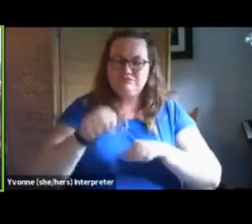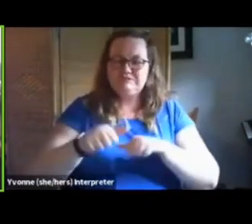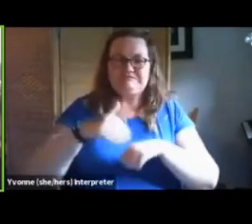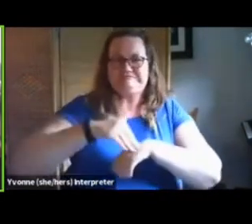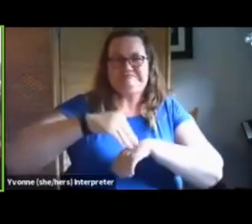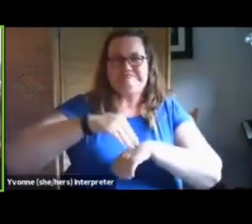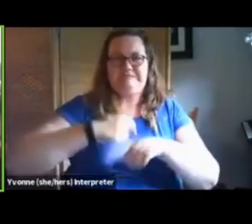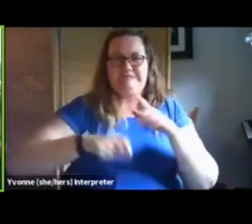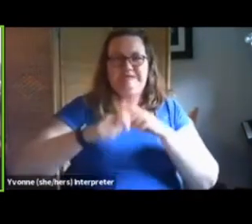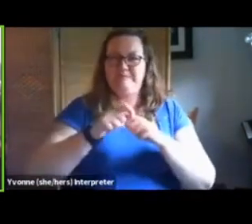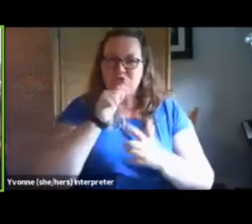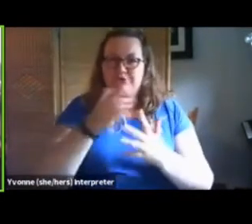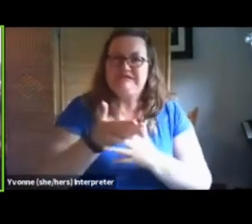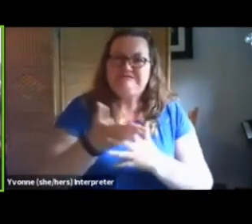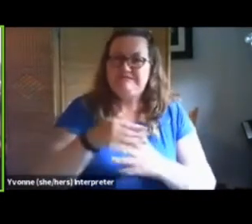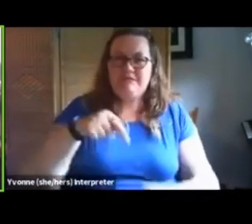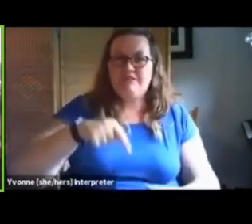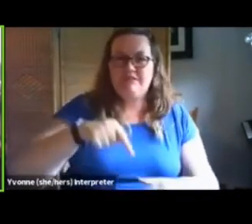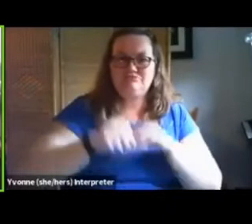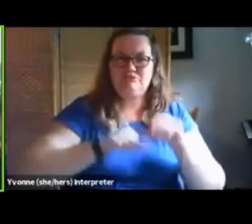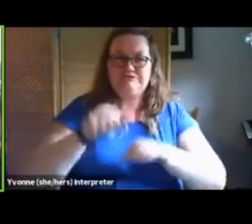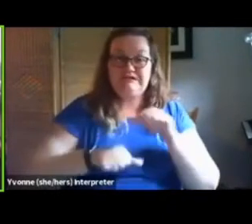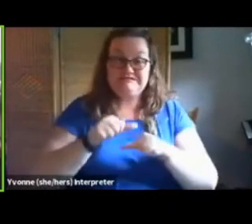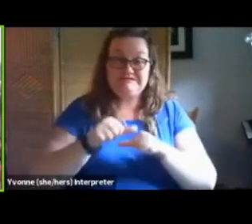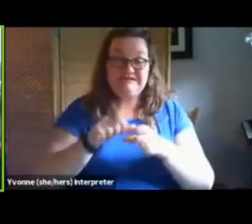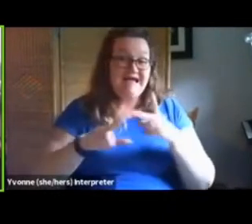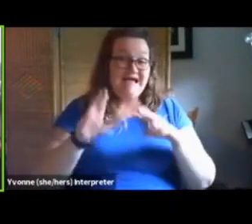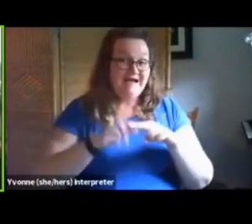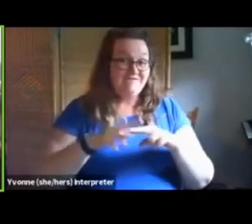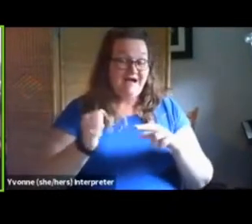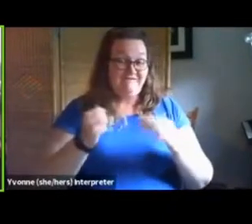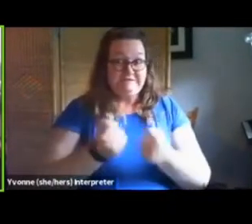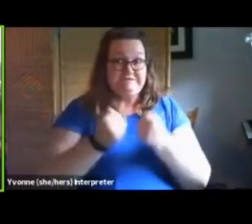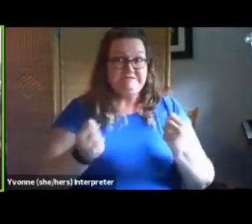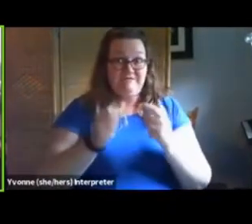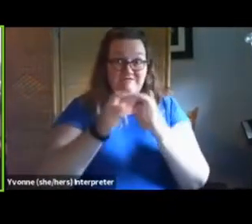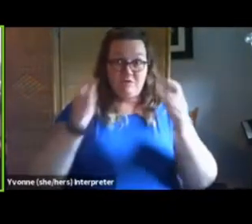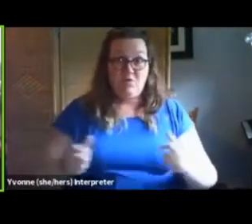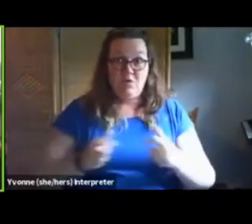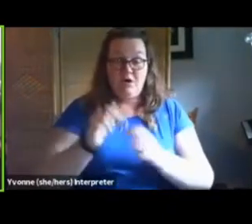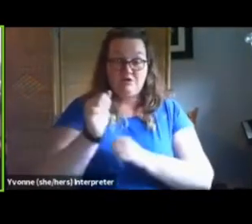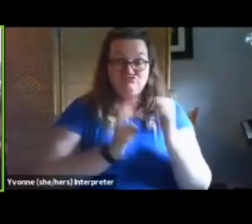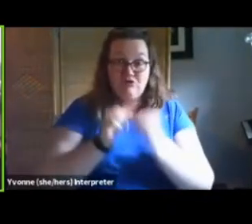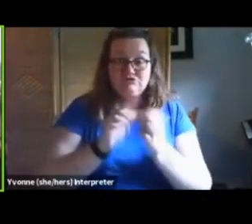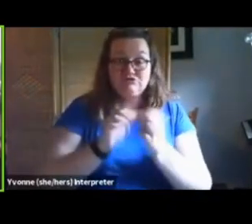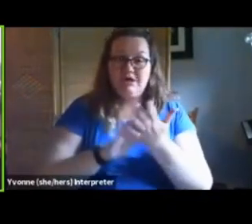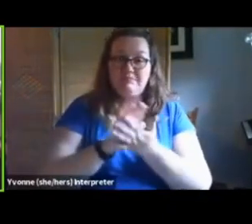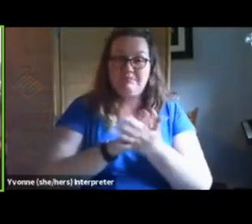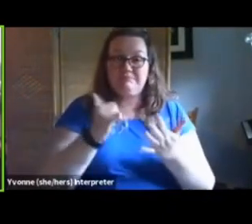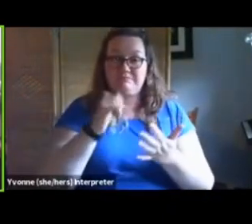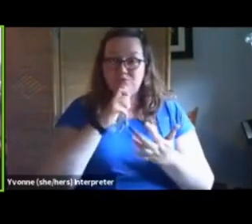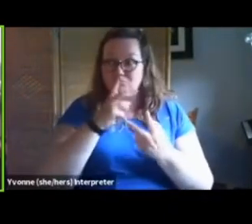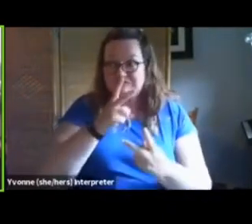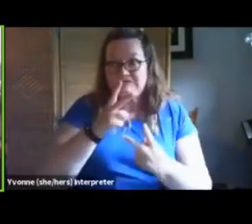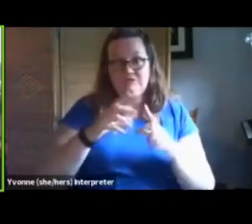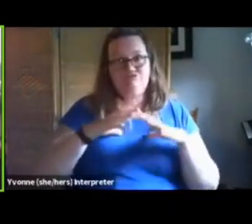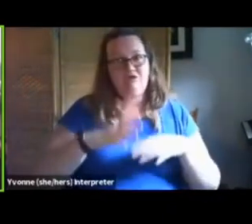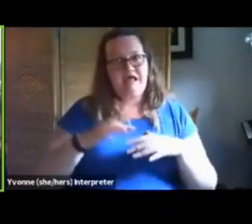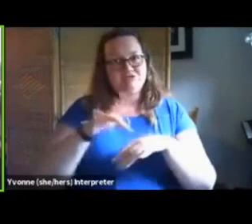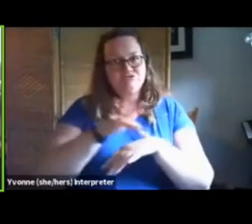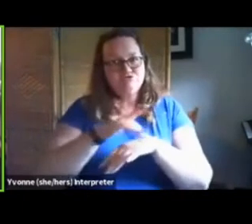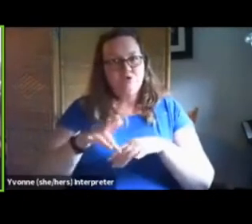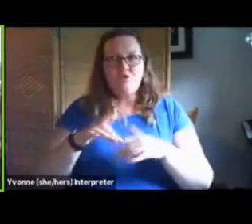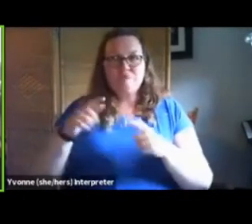become inaccessible. And if we have a rigid framework, perhaps we would see a growth in the creation of relaxed shows, but more is not necessarily